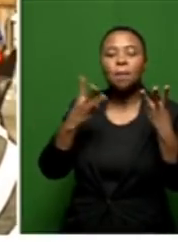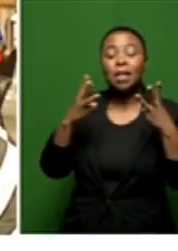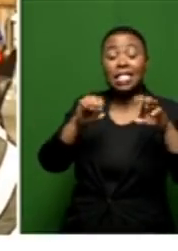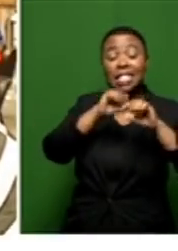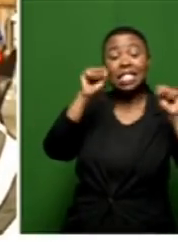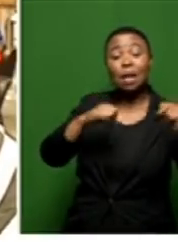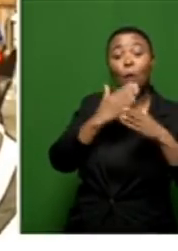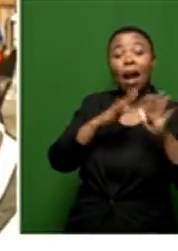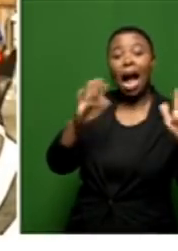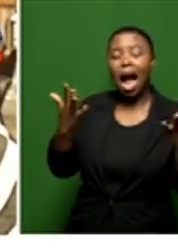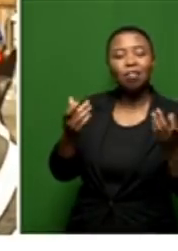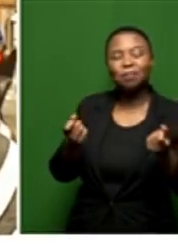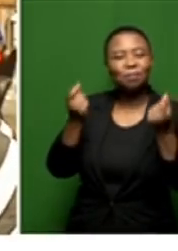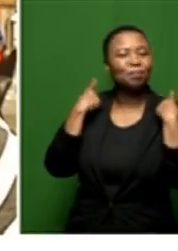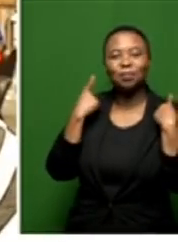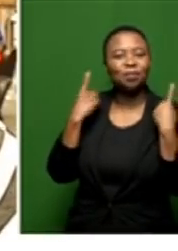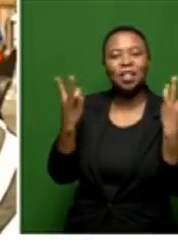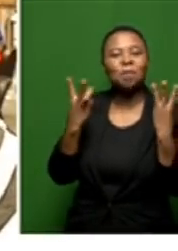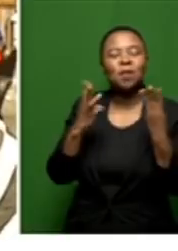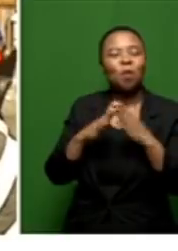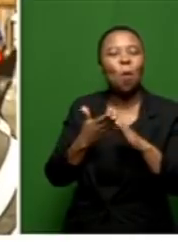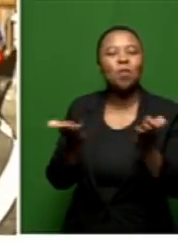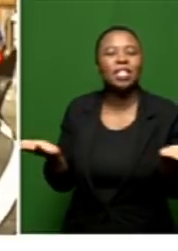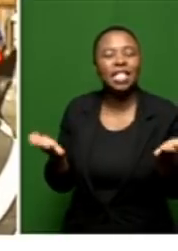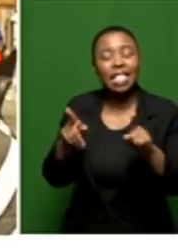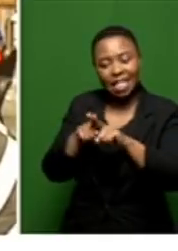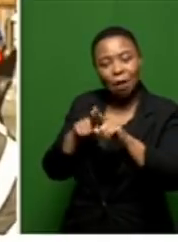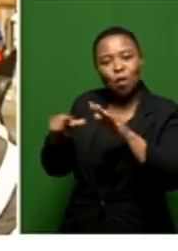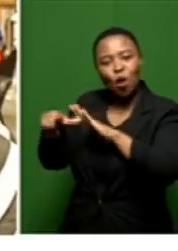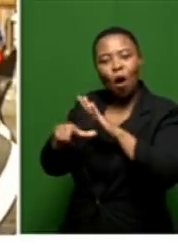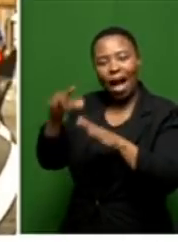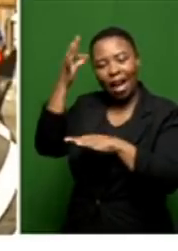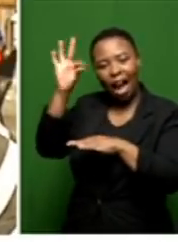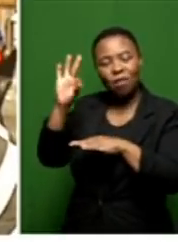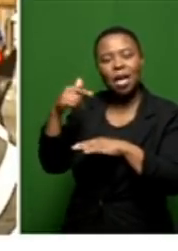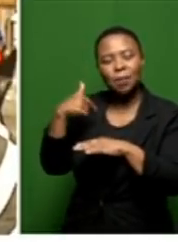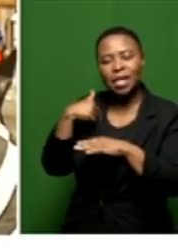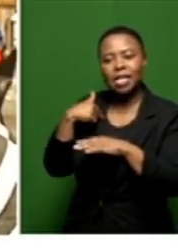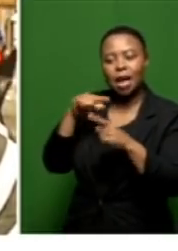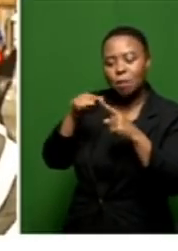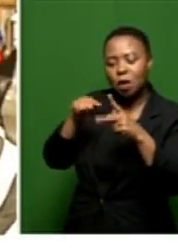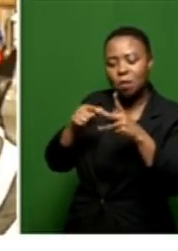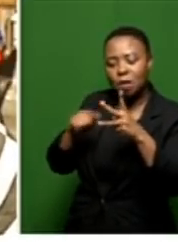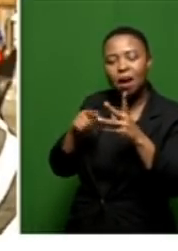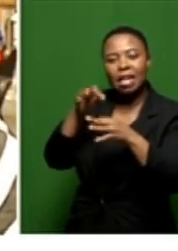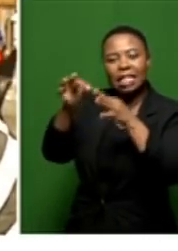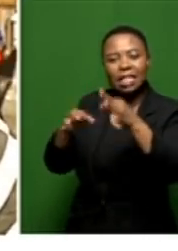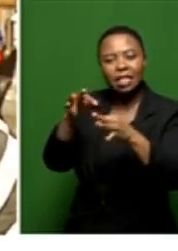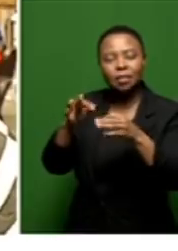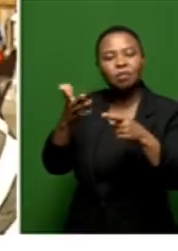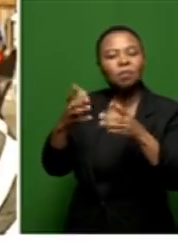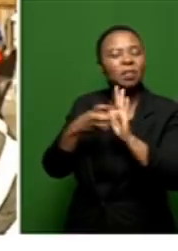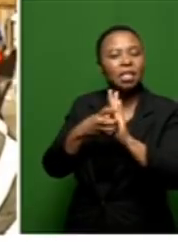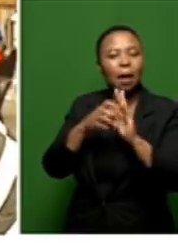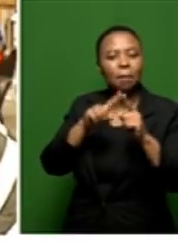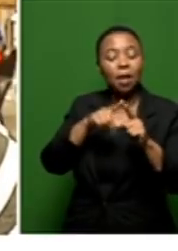works, particularly for local government. I mean, I was just even earlier clarifying certain points around, for example, the fact